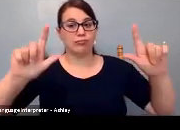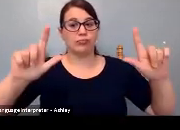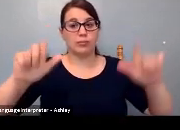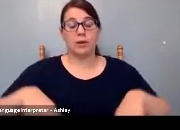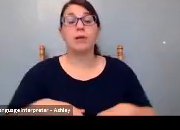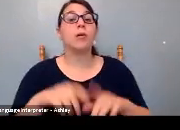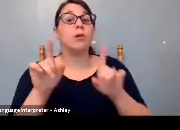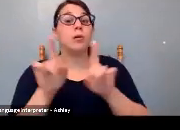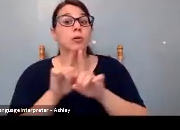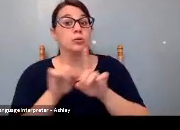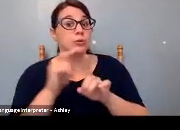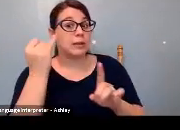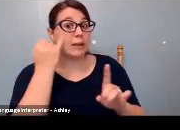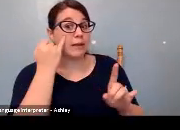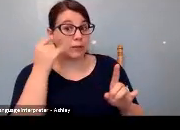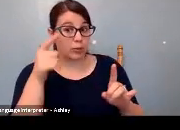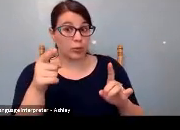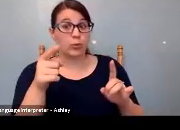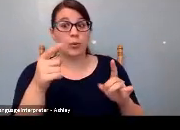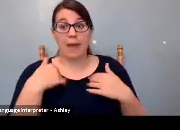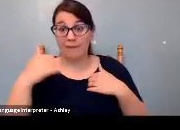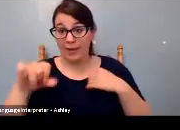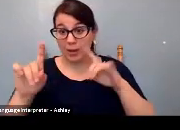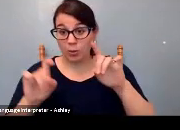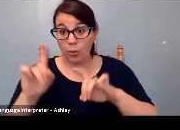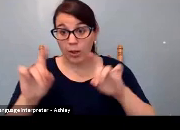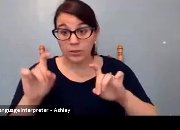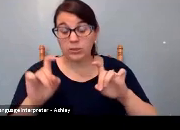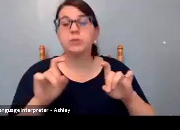is being monitored by our co-host and moderator.